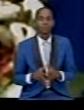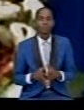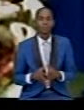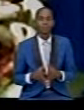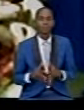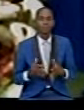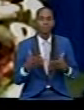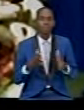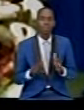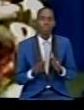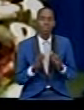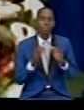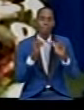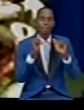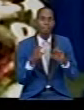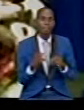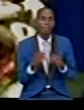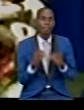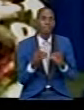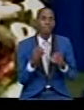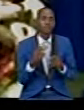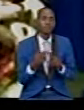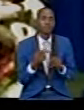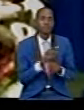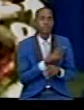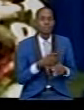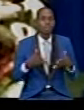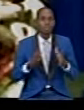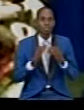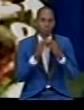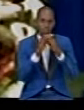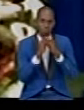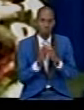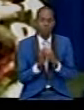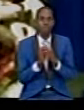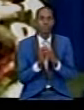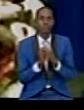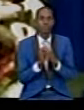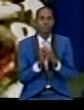Let's bless the name of God. Let's worship him.